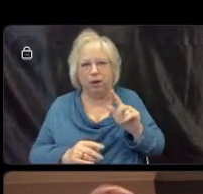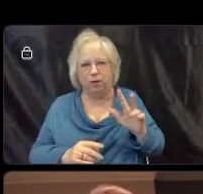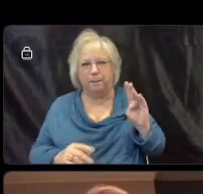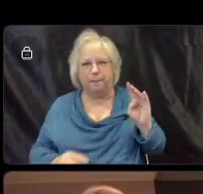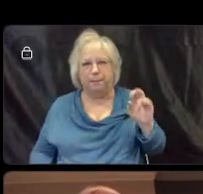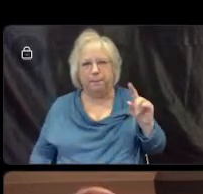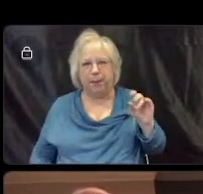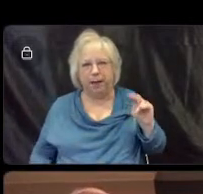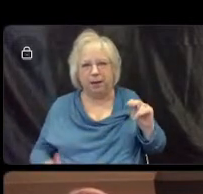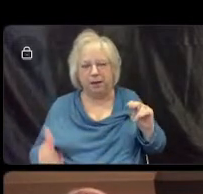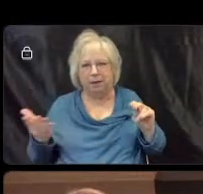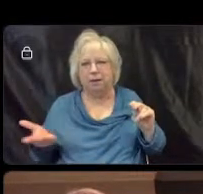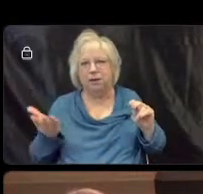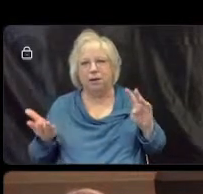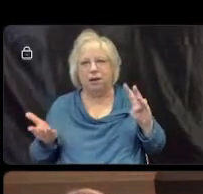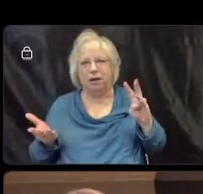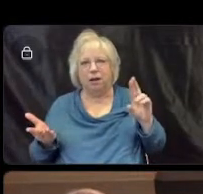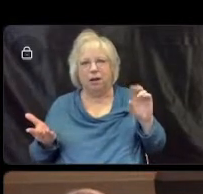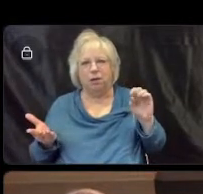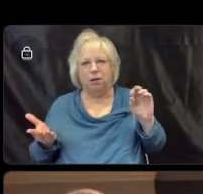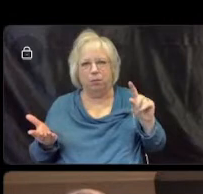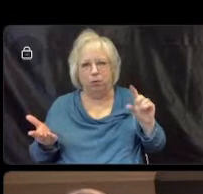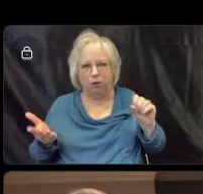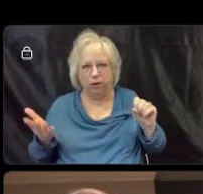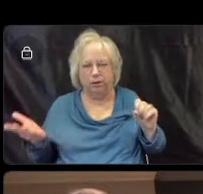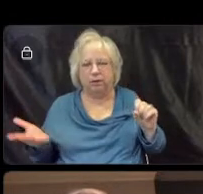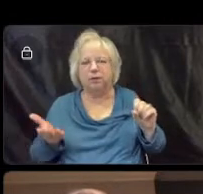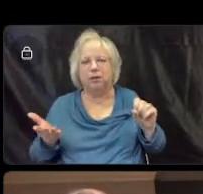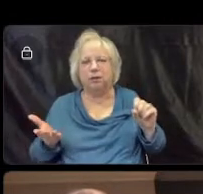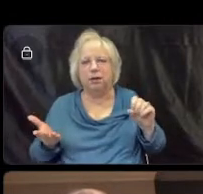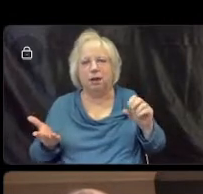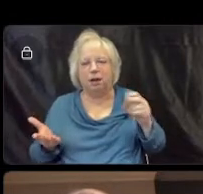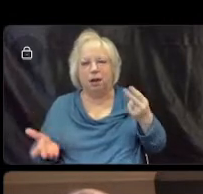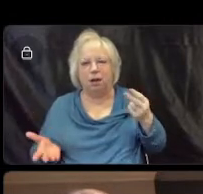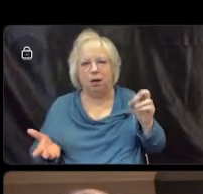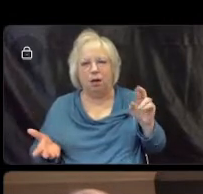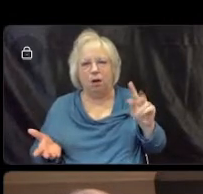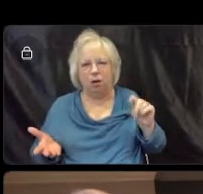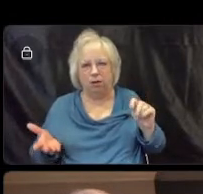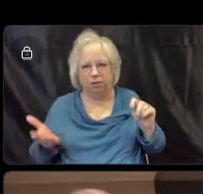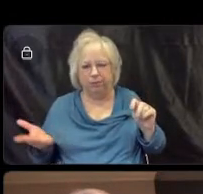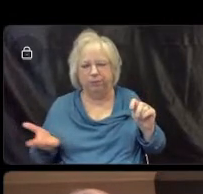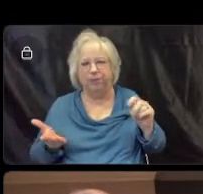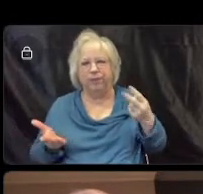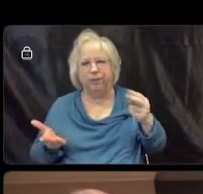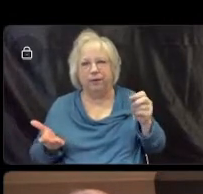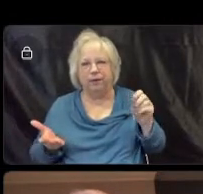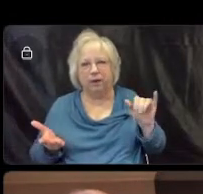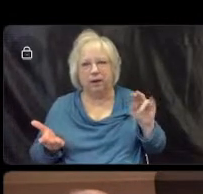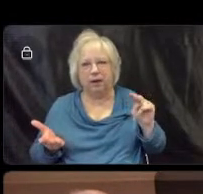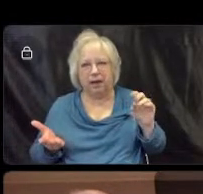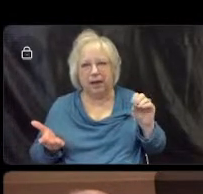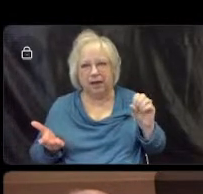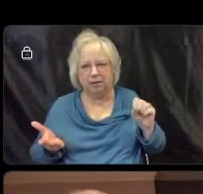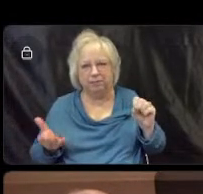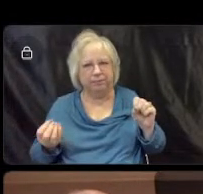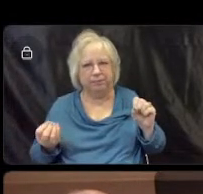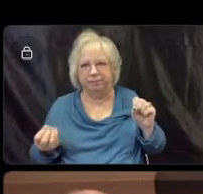Here. Brooks. Present. Hart. Here. Haynes.